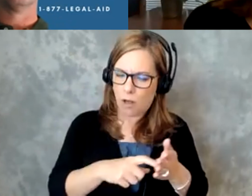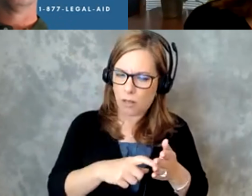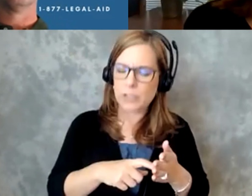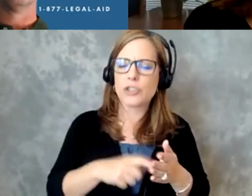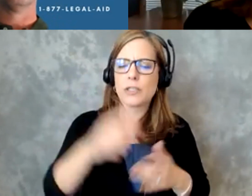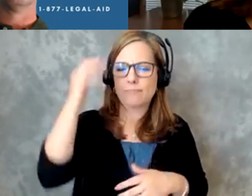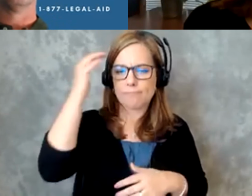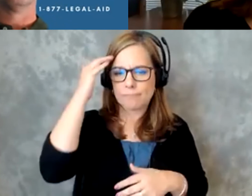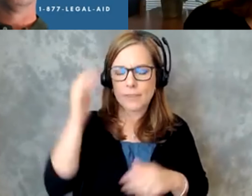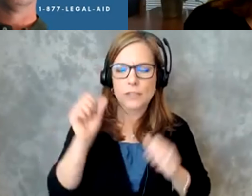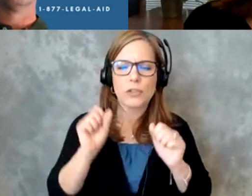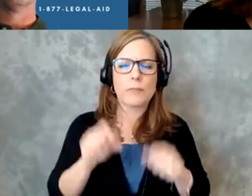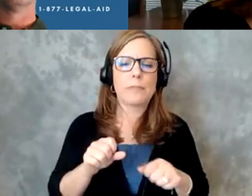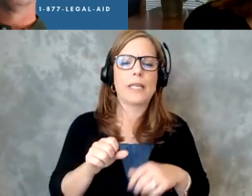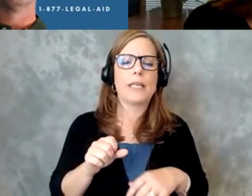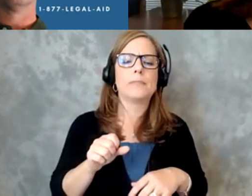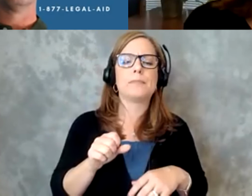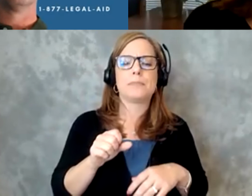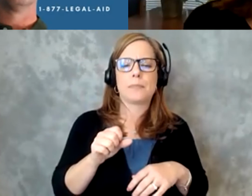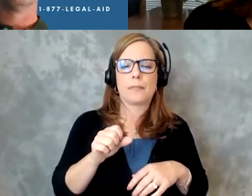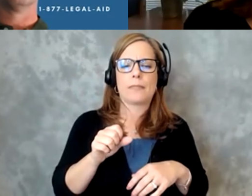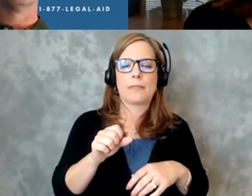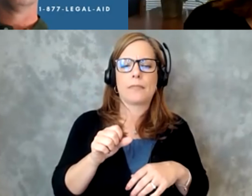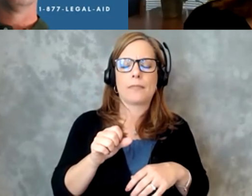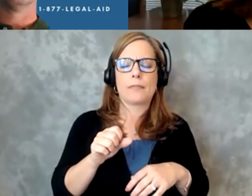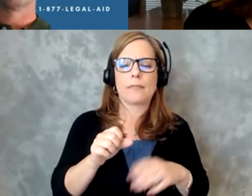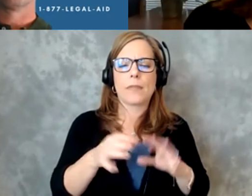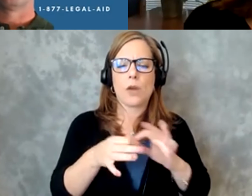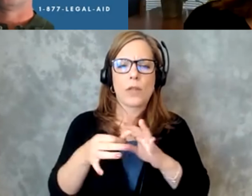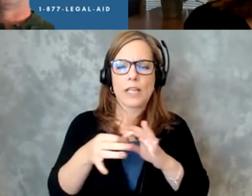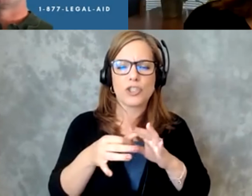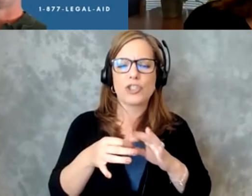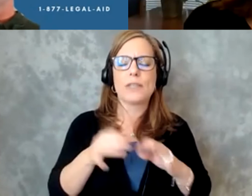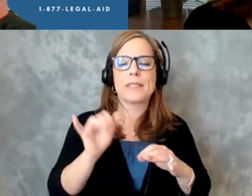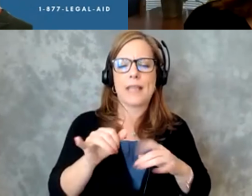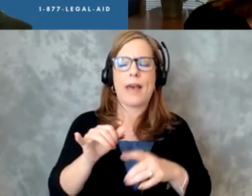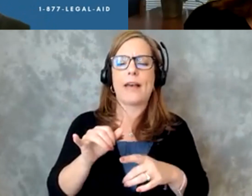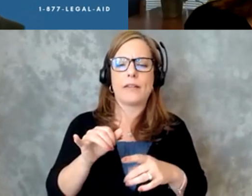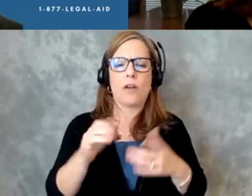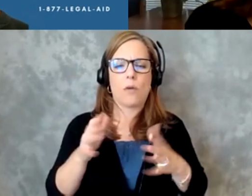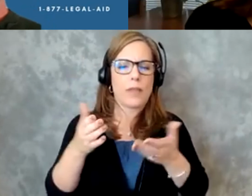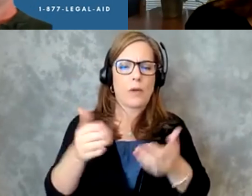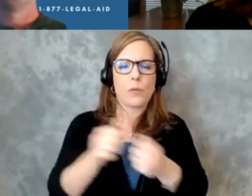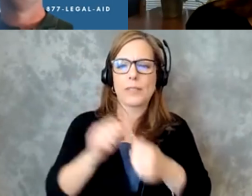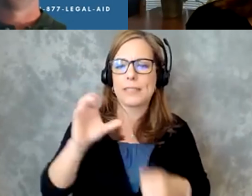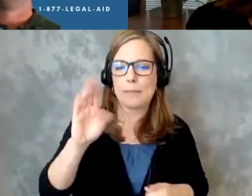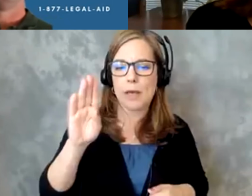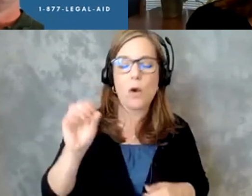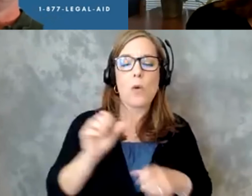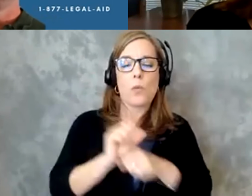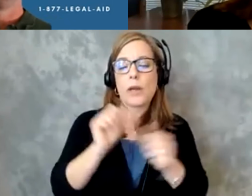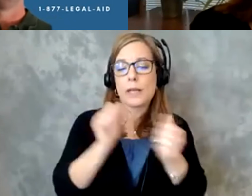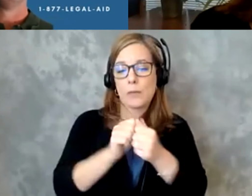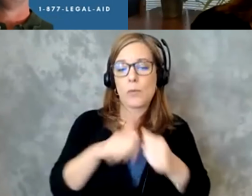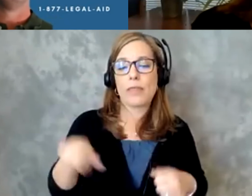new relationships for a lot of the managed care plans to be working with community-based organizations. And so we're working with them through